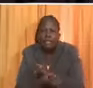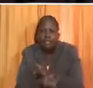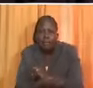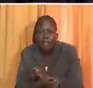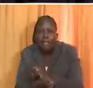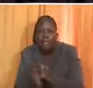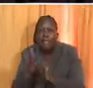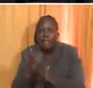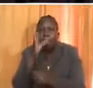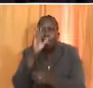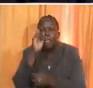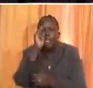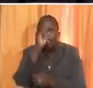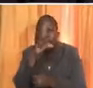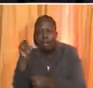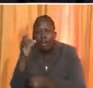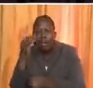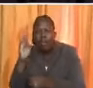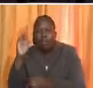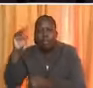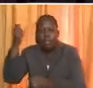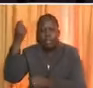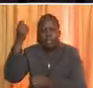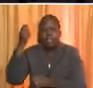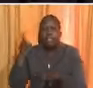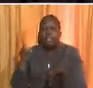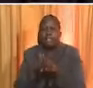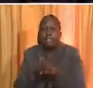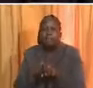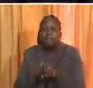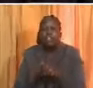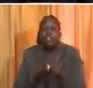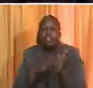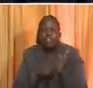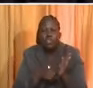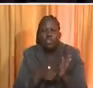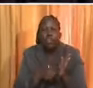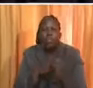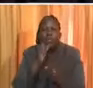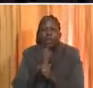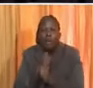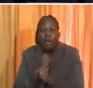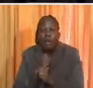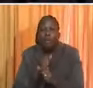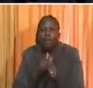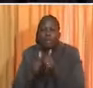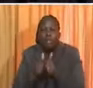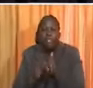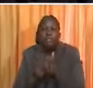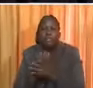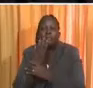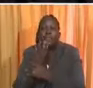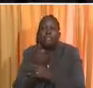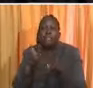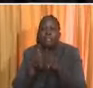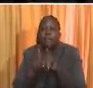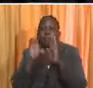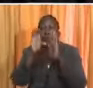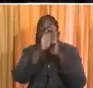Bridges to a United Kenya was created and mandated with the task of initiating a constitutional